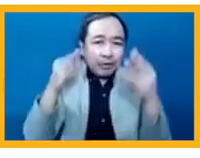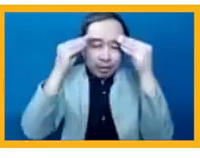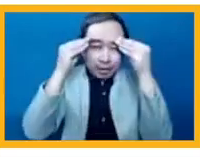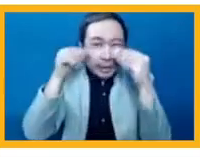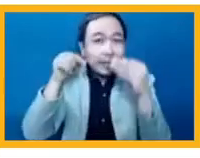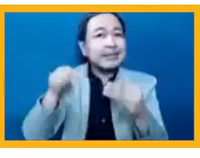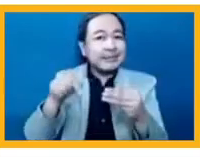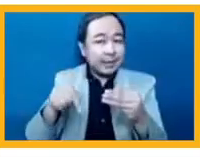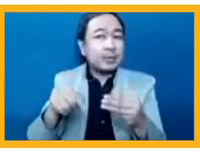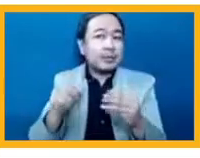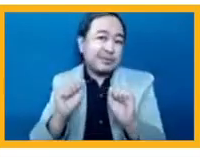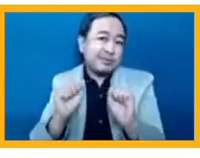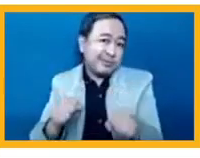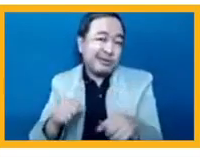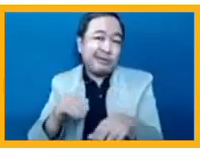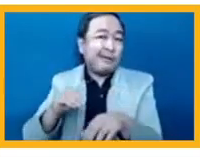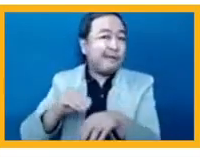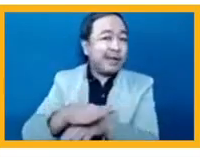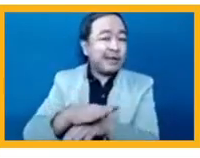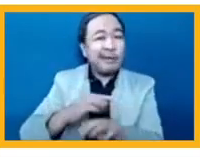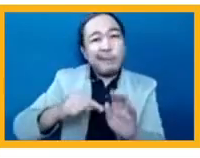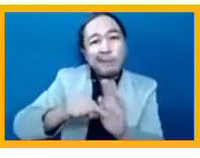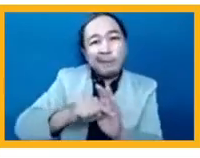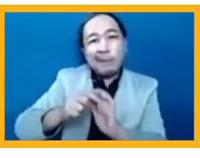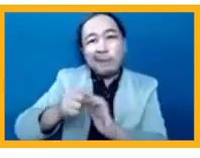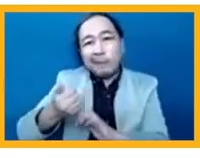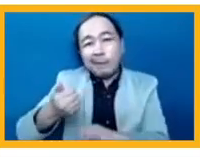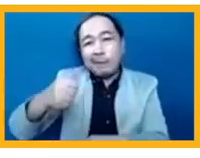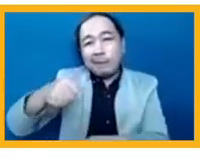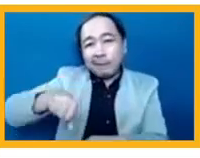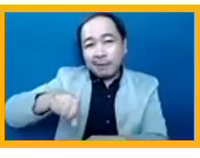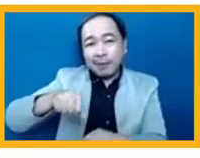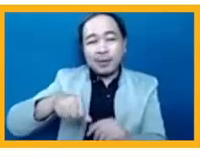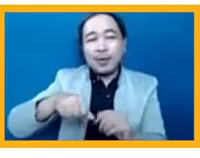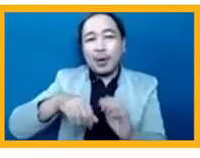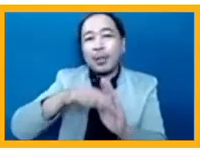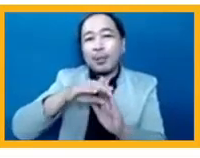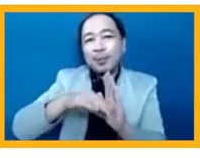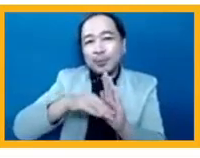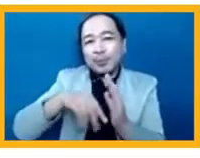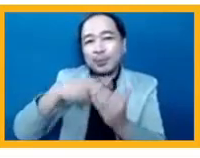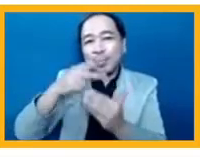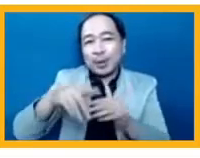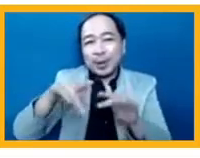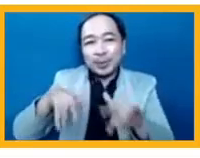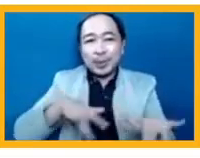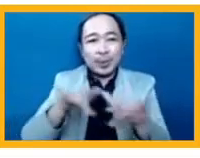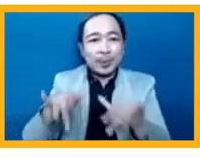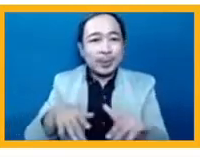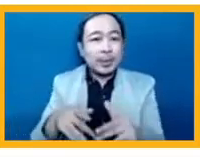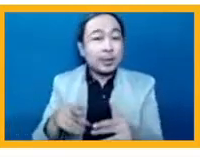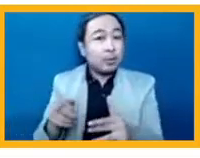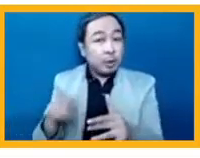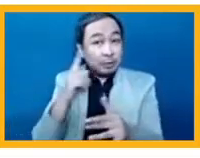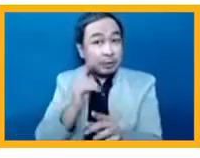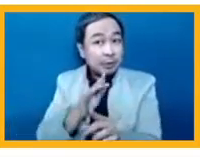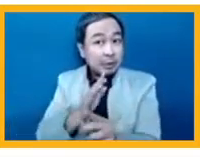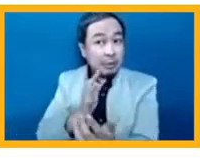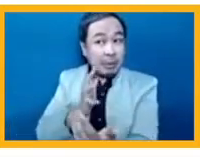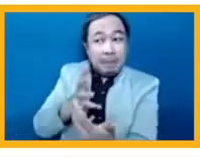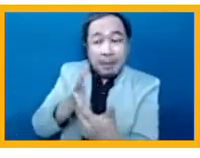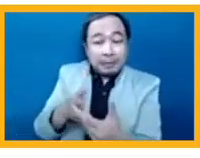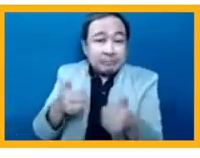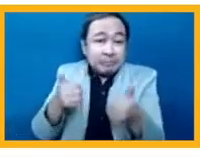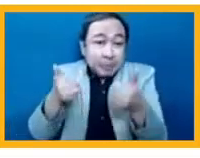an EdTech program. The third is around the stakeholders that need to be onboarded to implement EdTech effectively. And finally, the